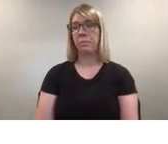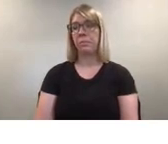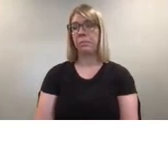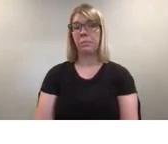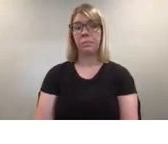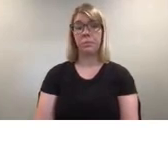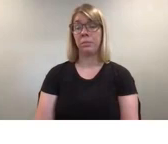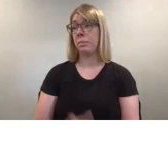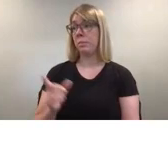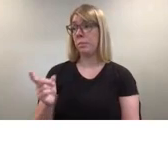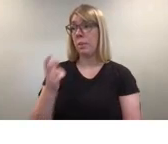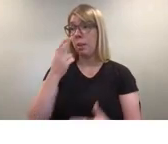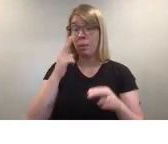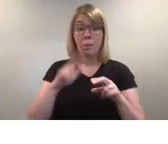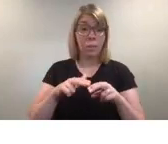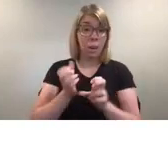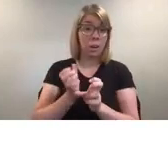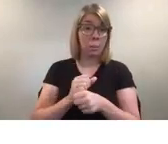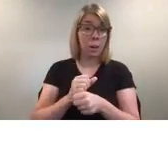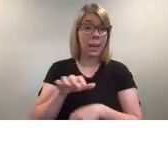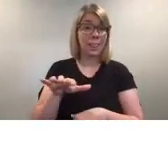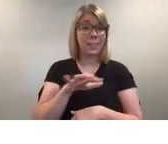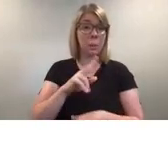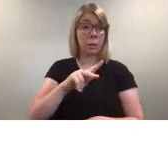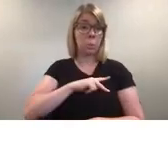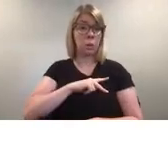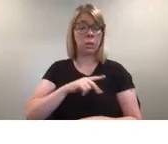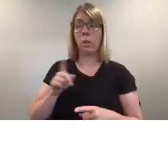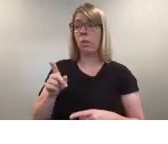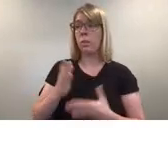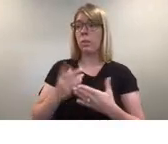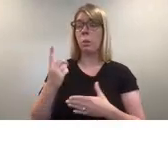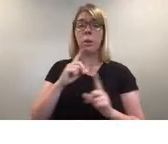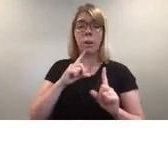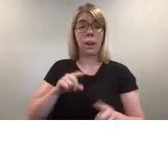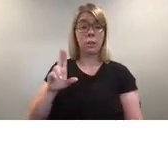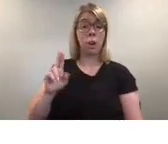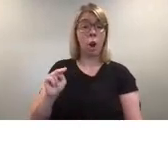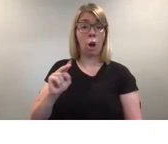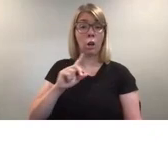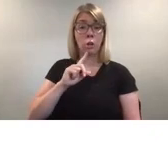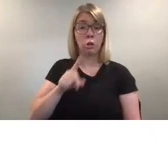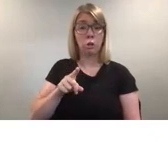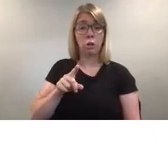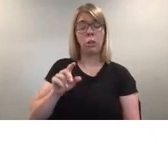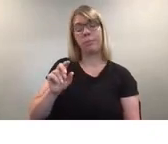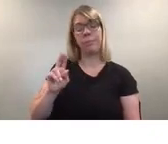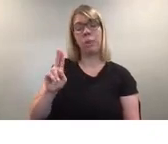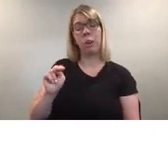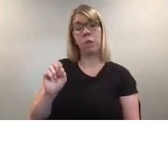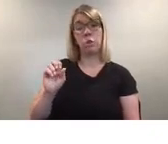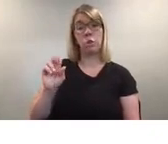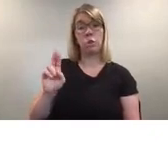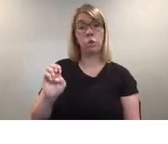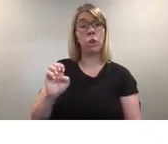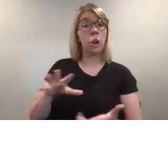It was fun. It made the space personal. Unsure. When you're maybe doing a learning circle at your own institution, this